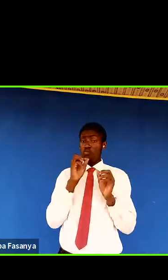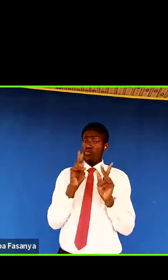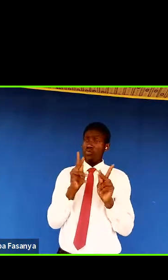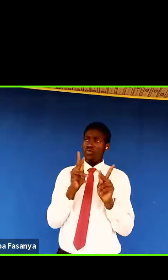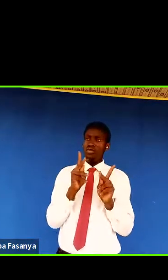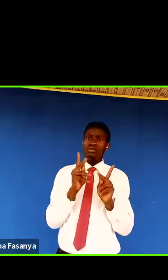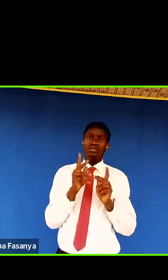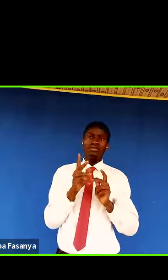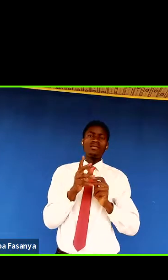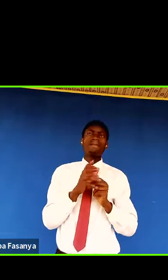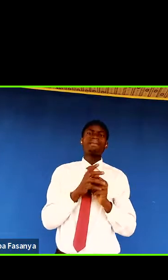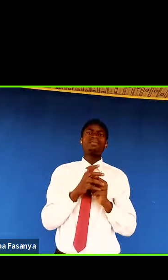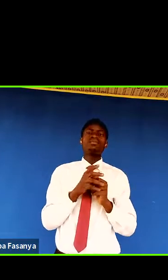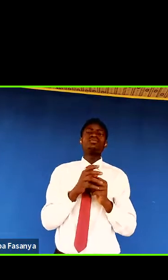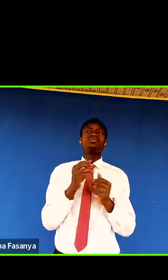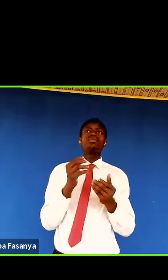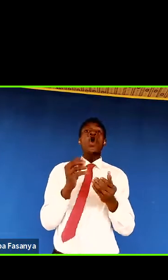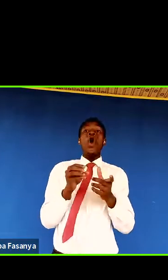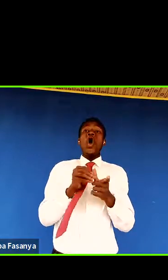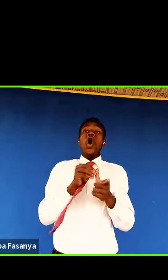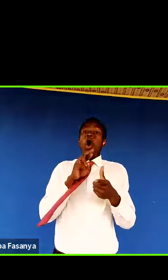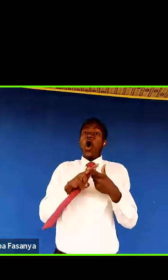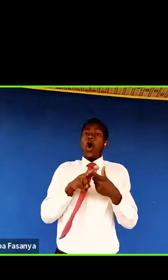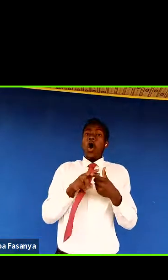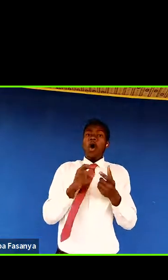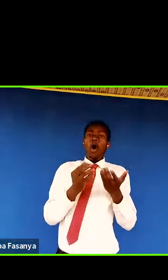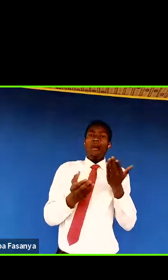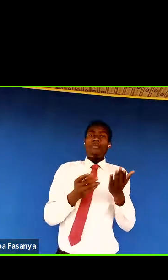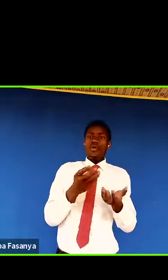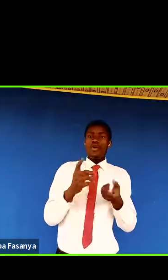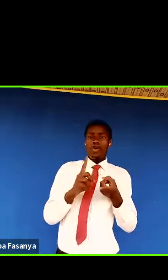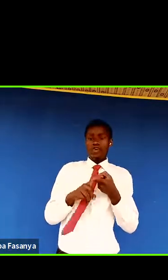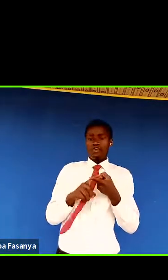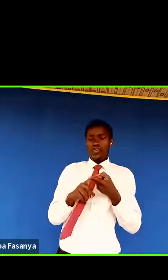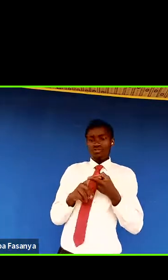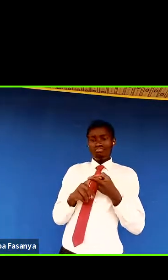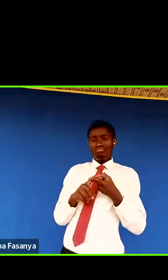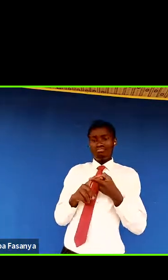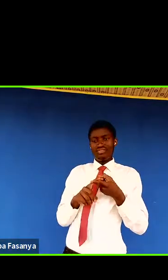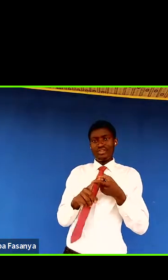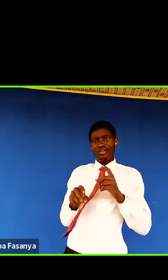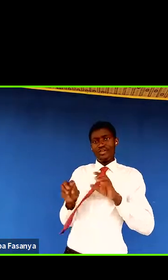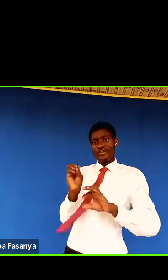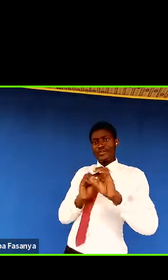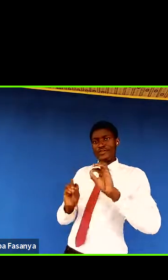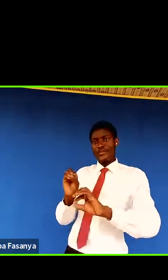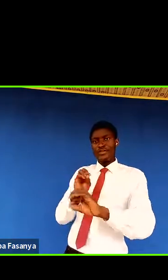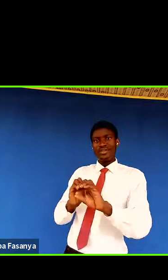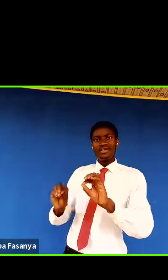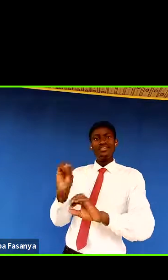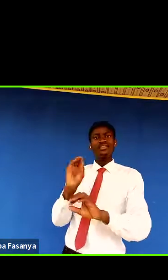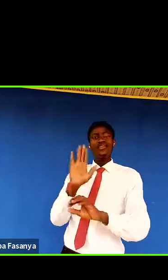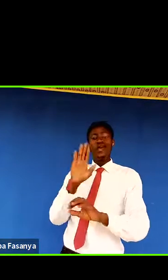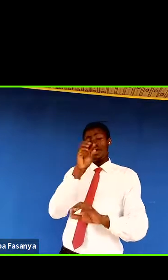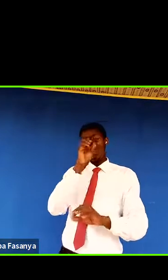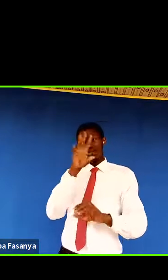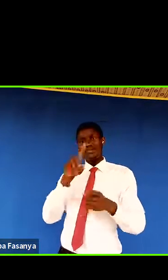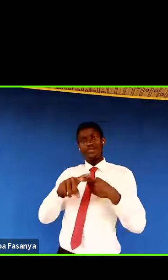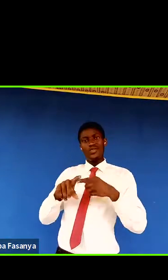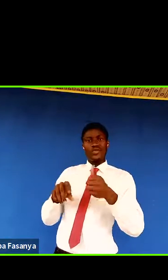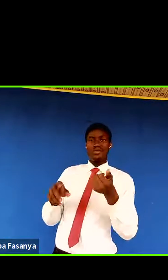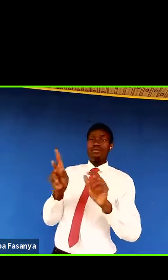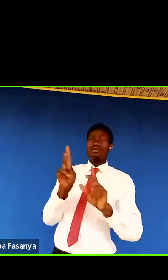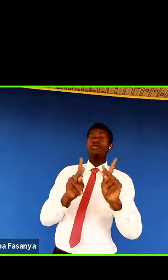want to donate it to other people. Can you hear me? Yes, we can. Okay, so I said you can keep the egg or